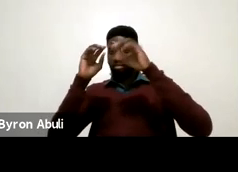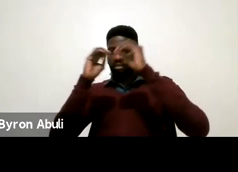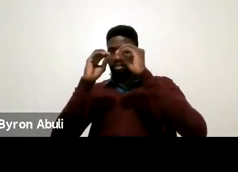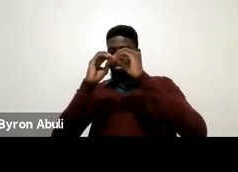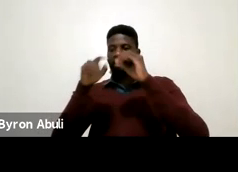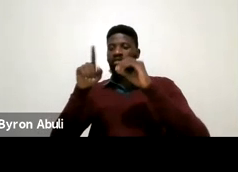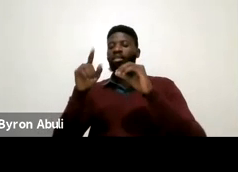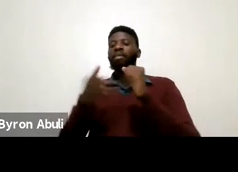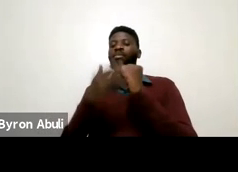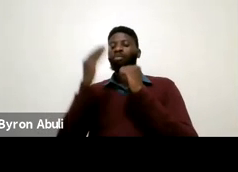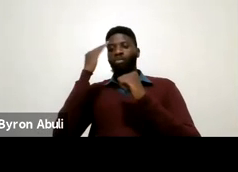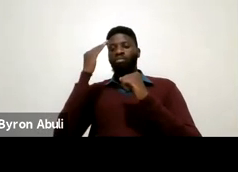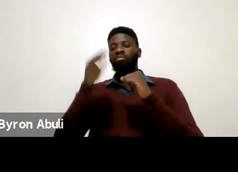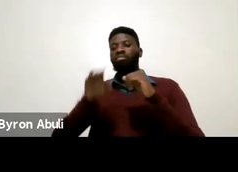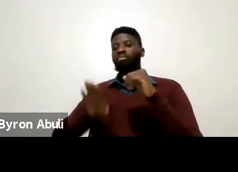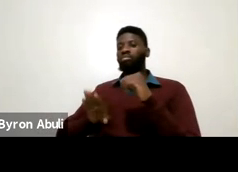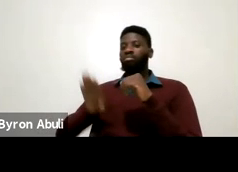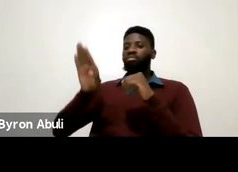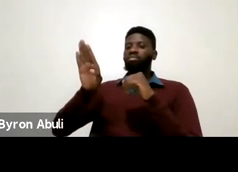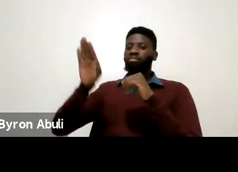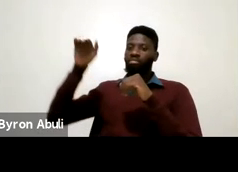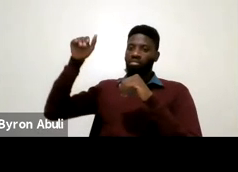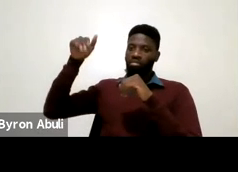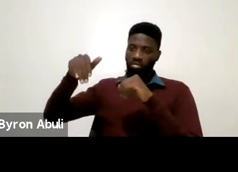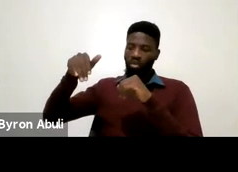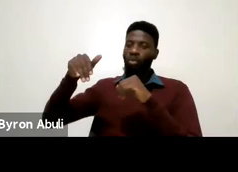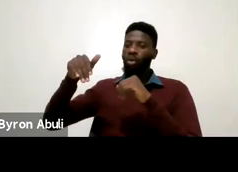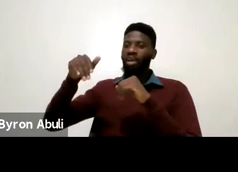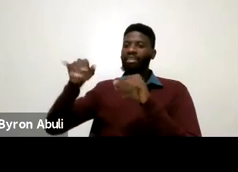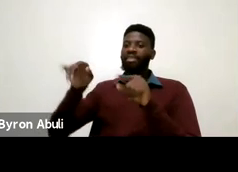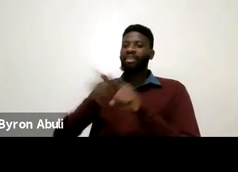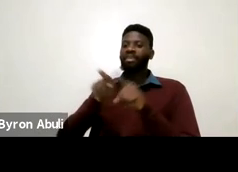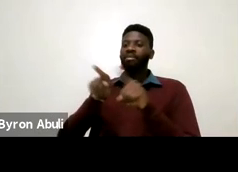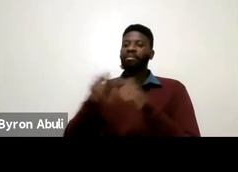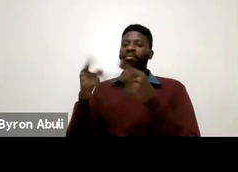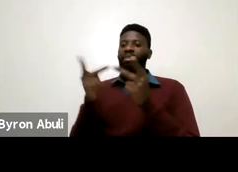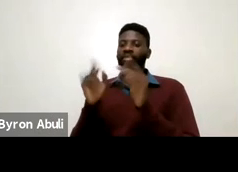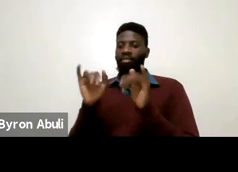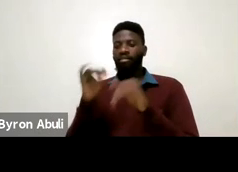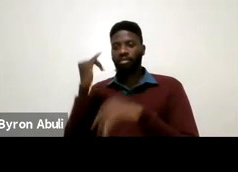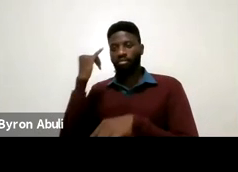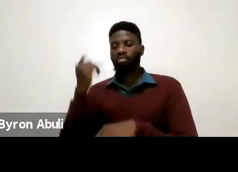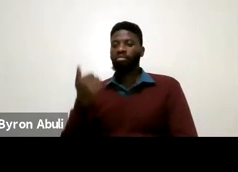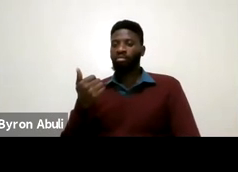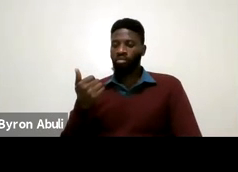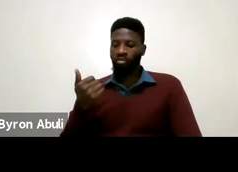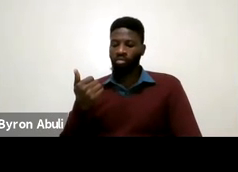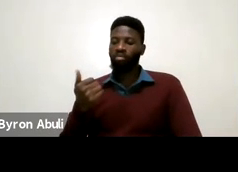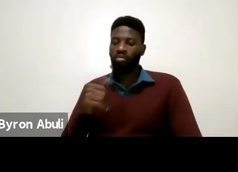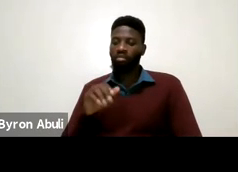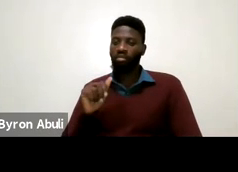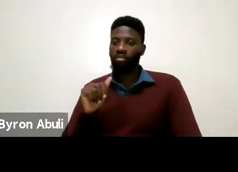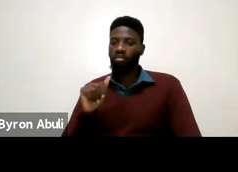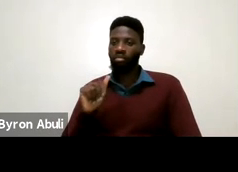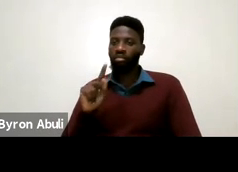down or you are oscillating around the same spot. So your idea is extremely well noted, Akelo, and